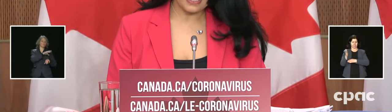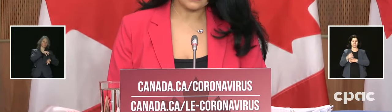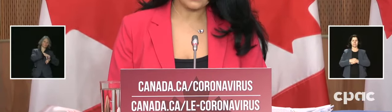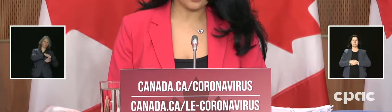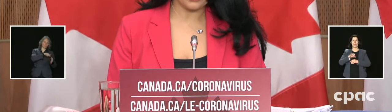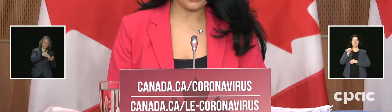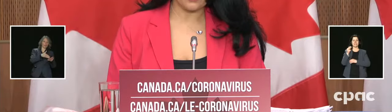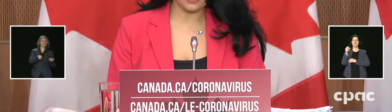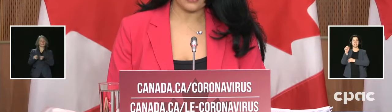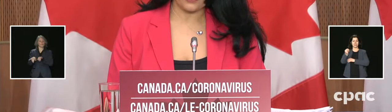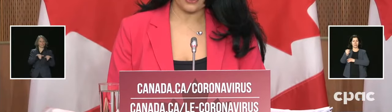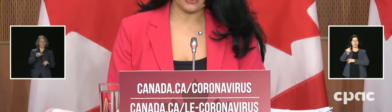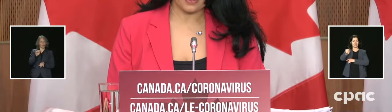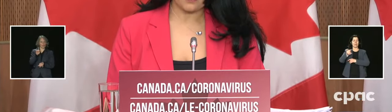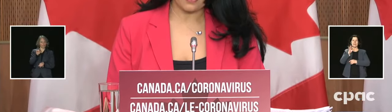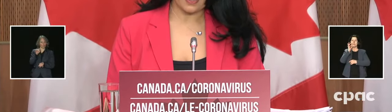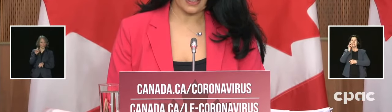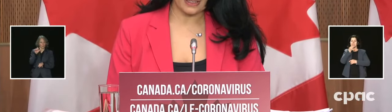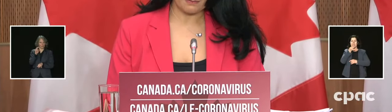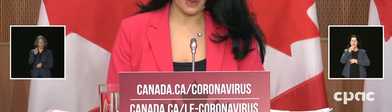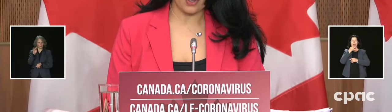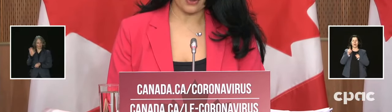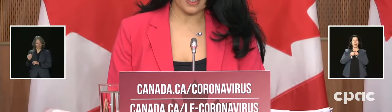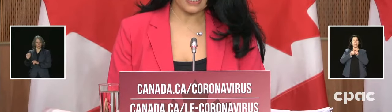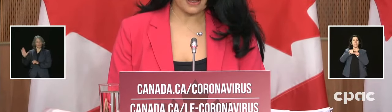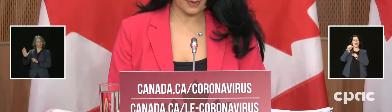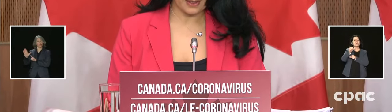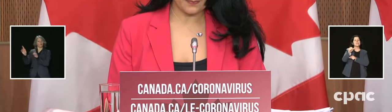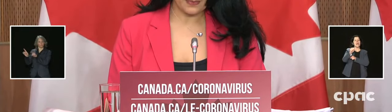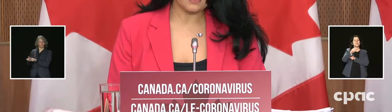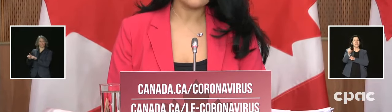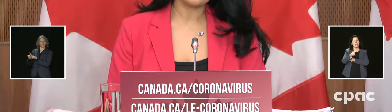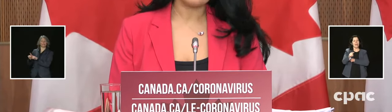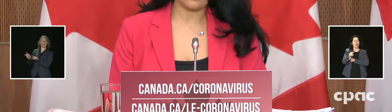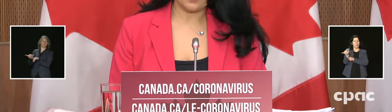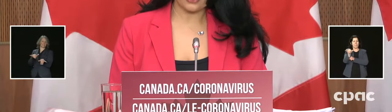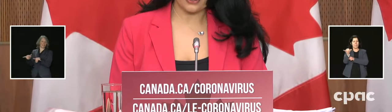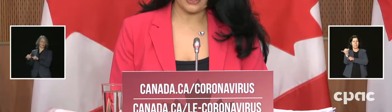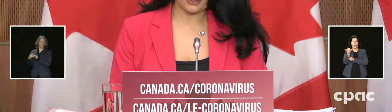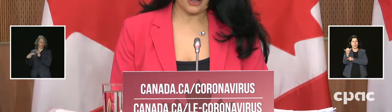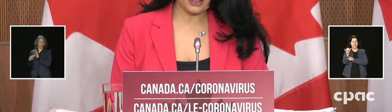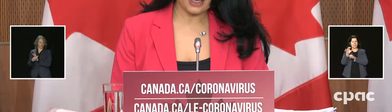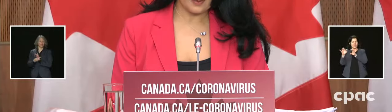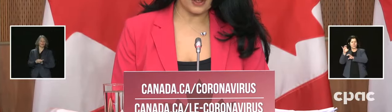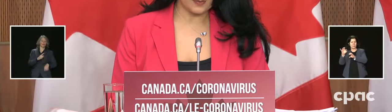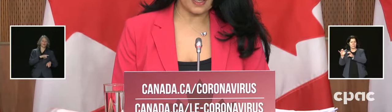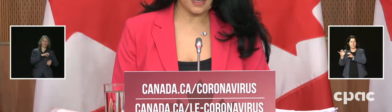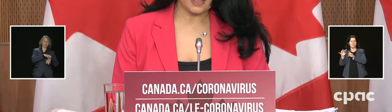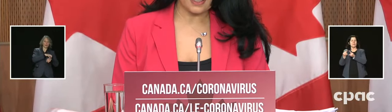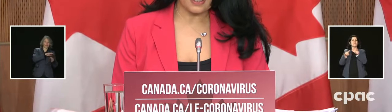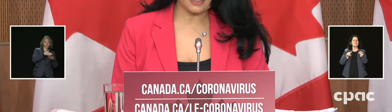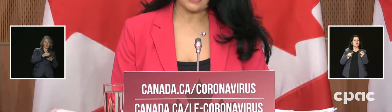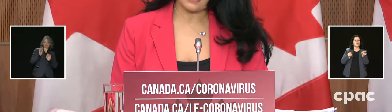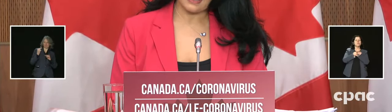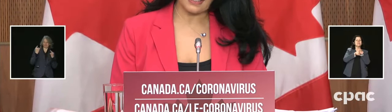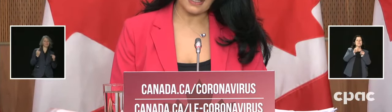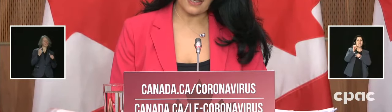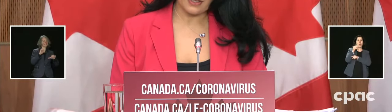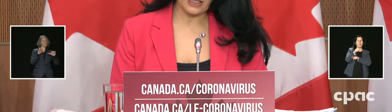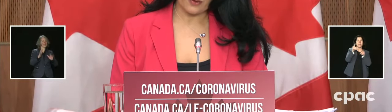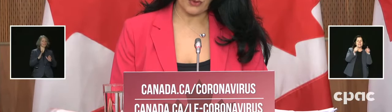vaccine and the Serum Institute of India's version of that vaccine that we authorized last week. Viral vector technology has been used by scientists